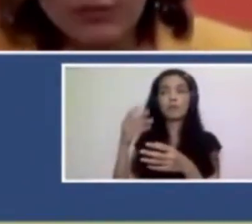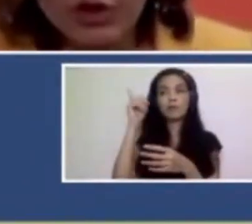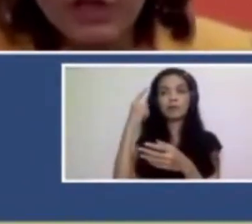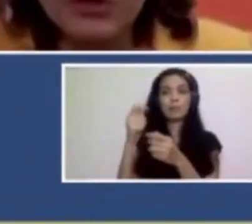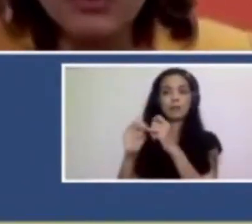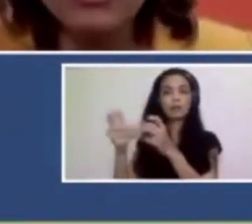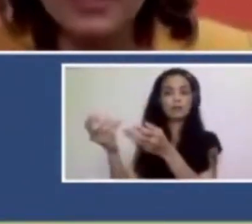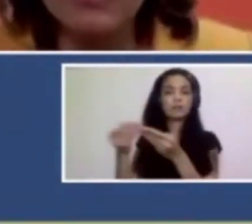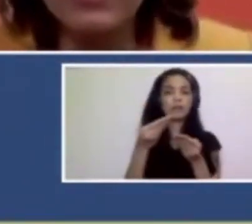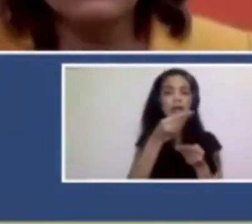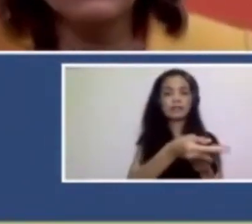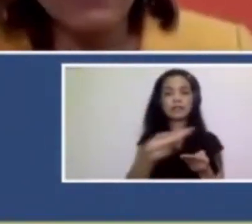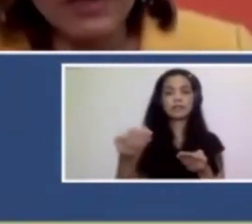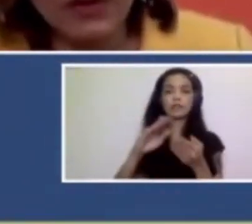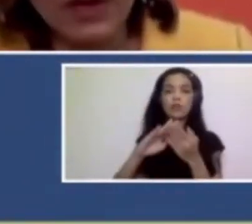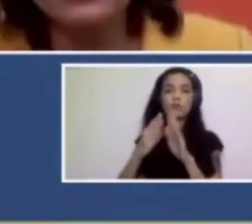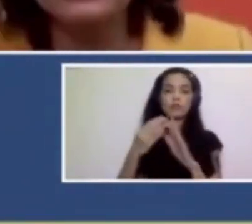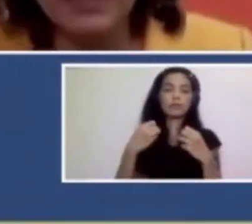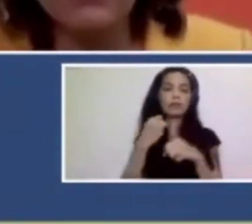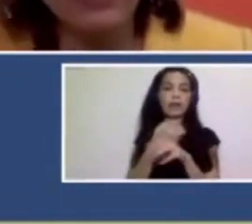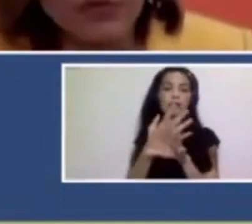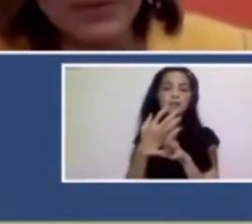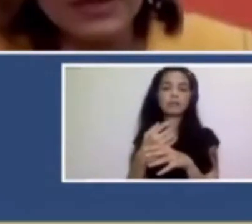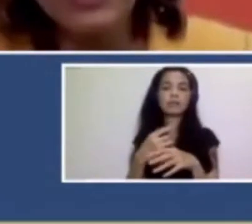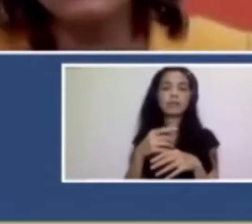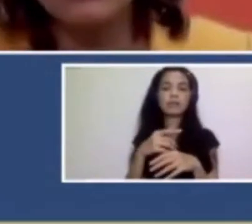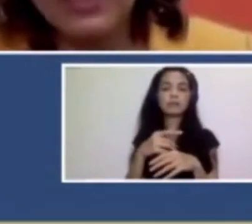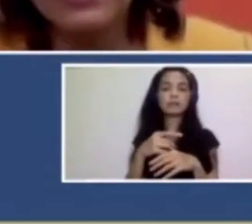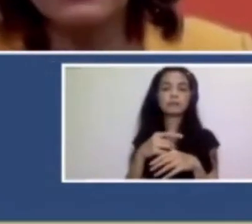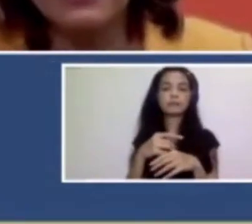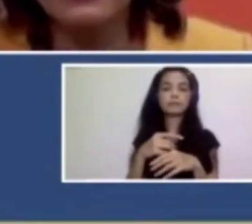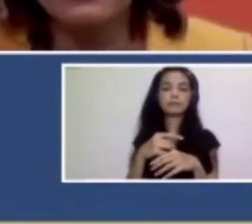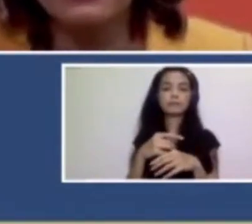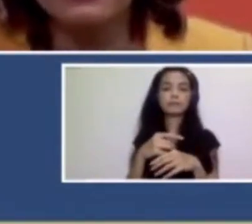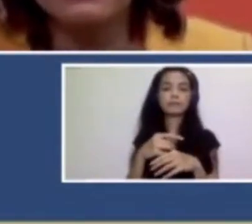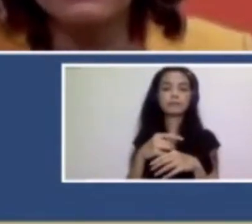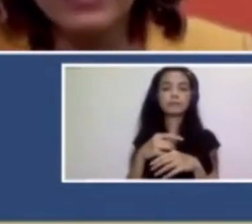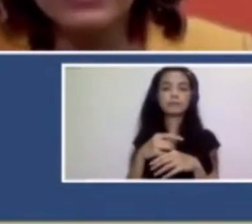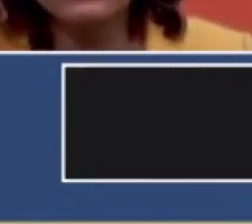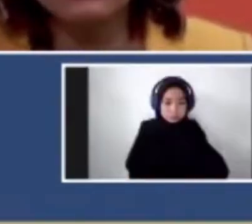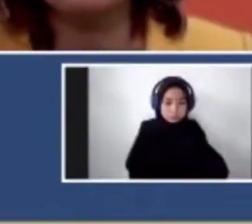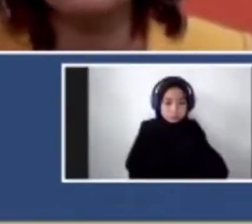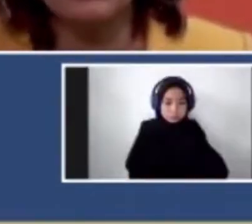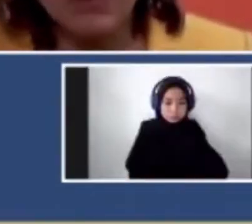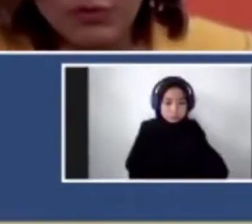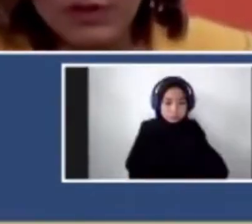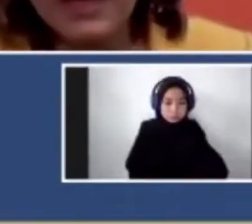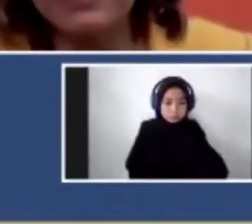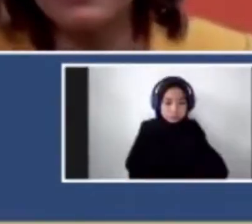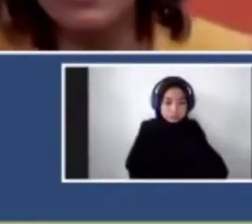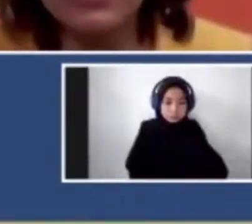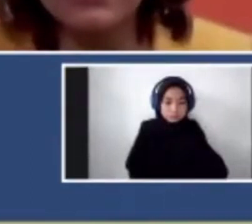we are working, because the one who gave us the grant is part of the government, we are trying to